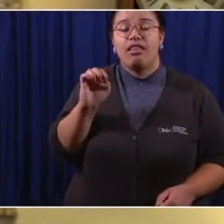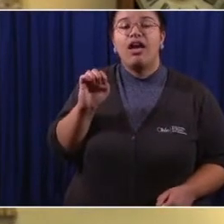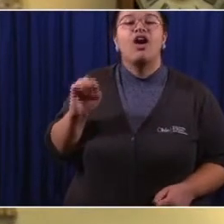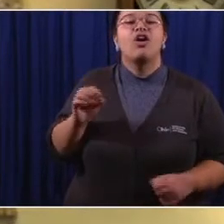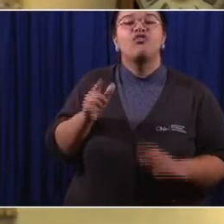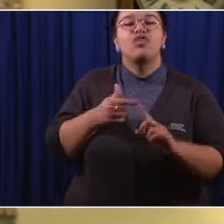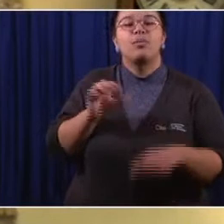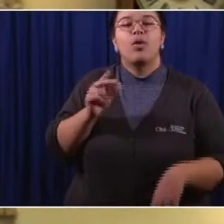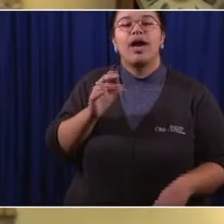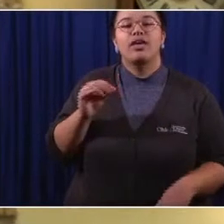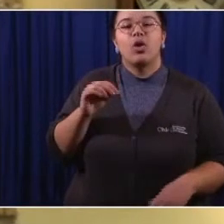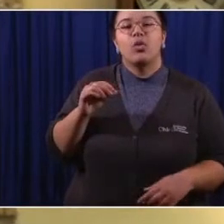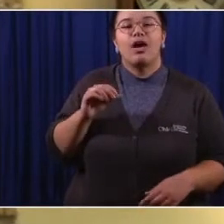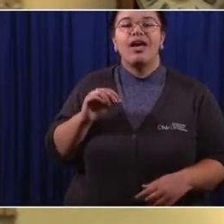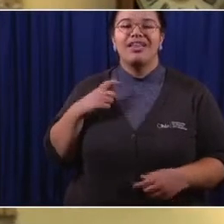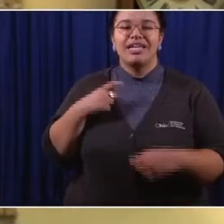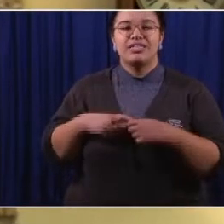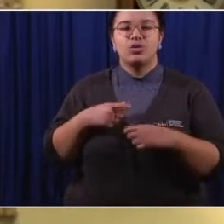TV.